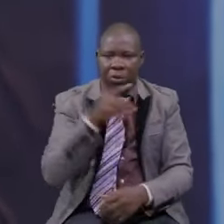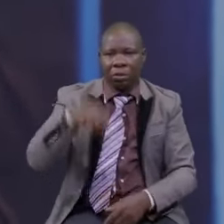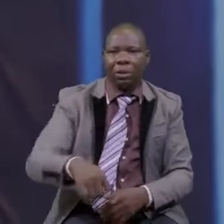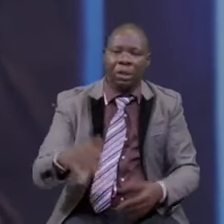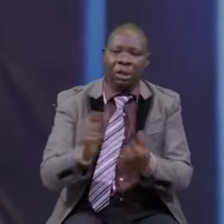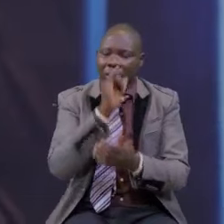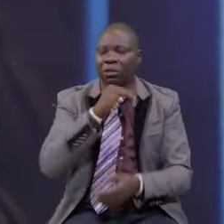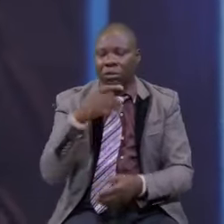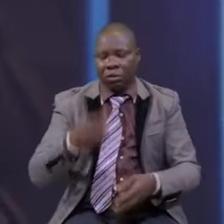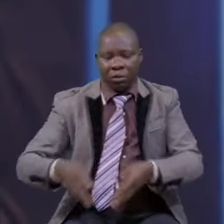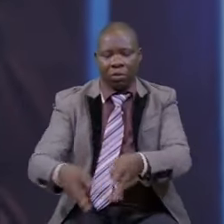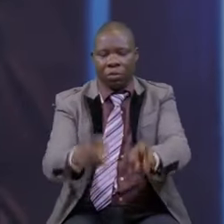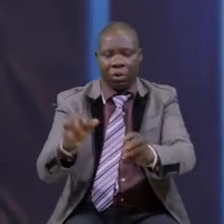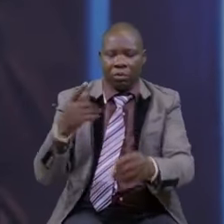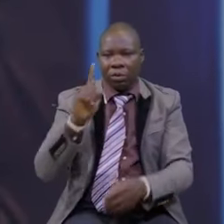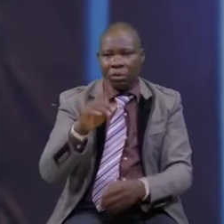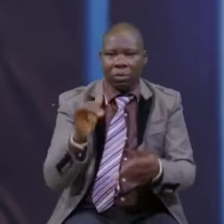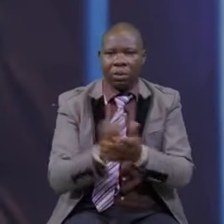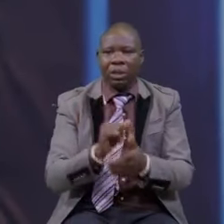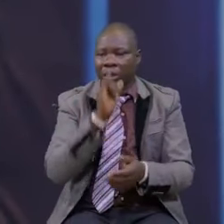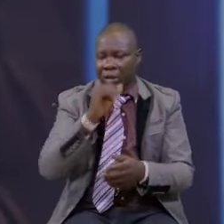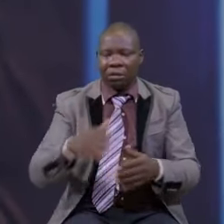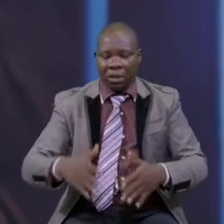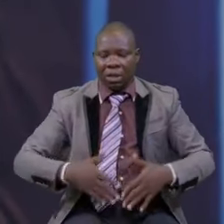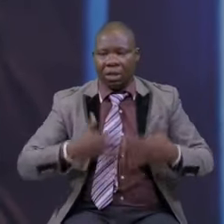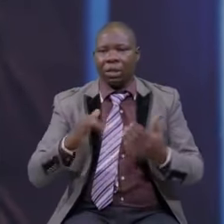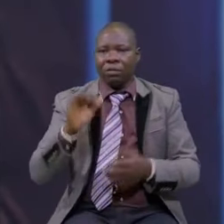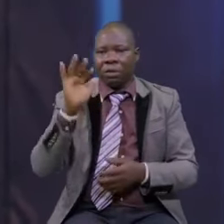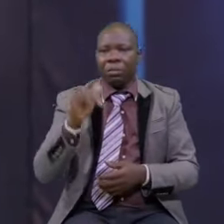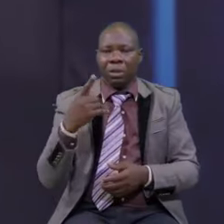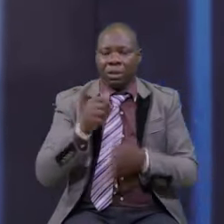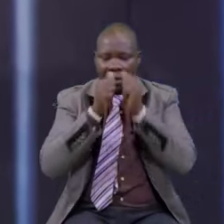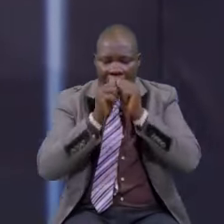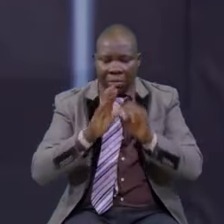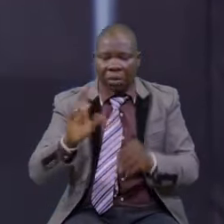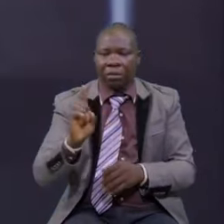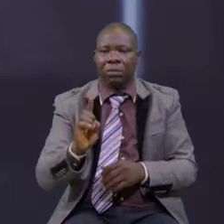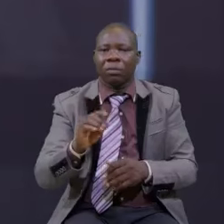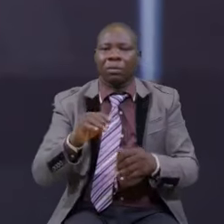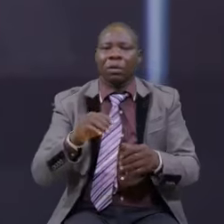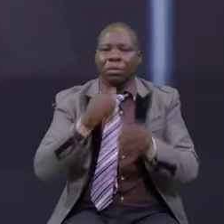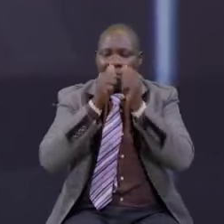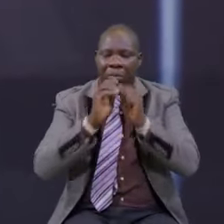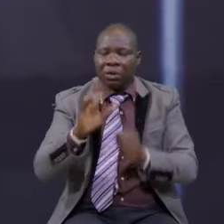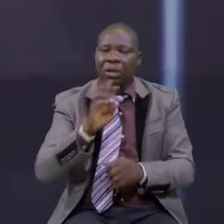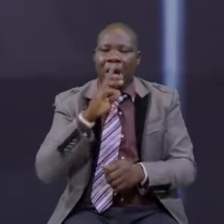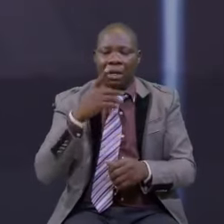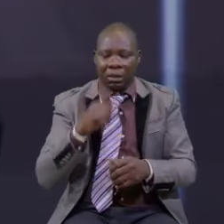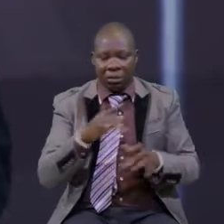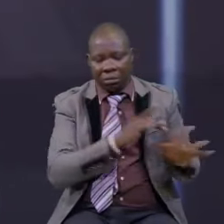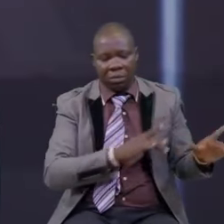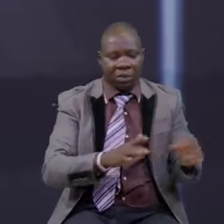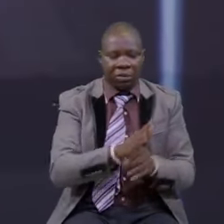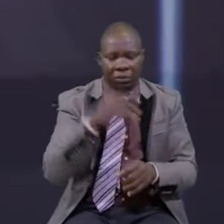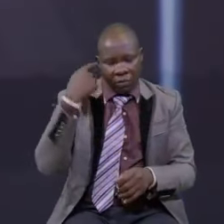way of the one who is living by the Beatitudes. Blessed are the merciful, for